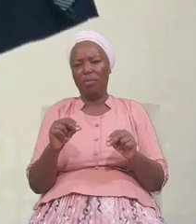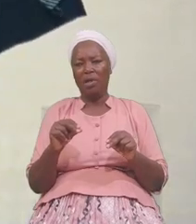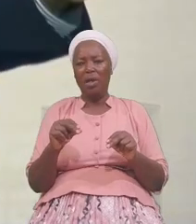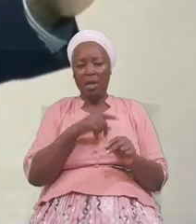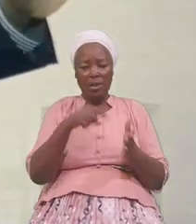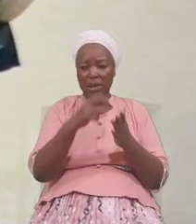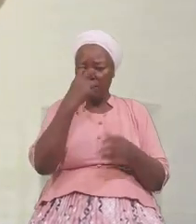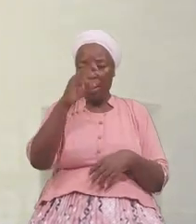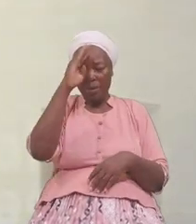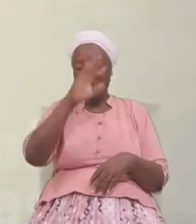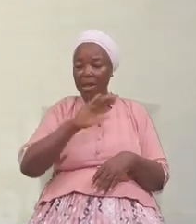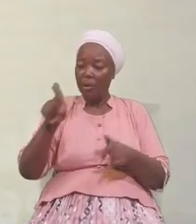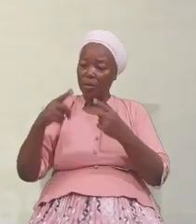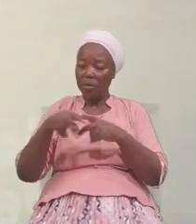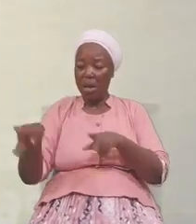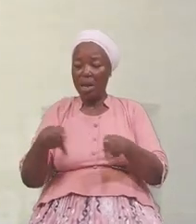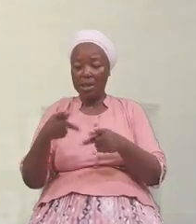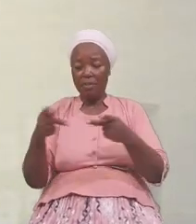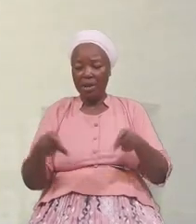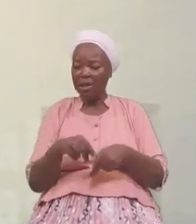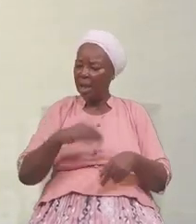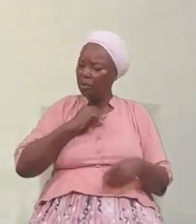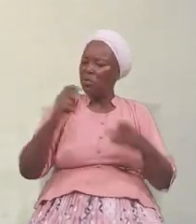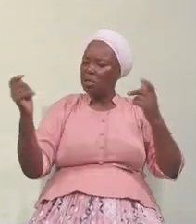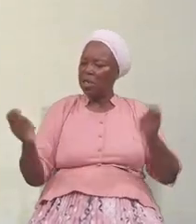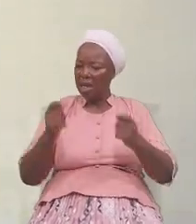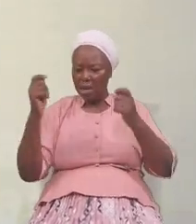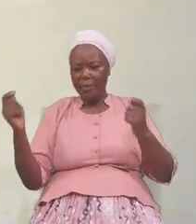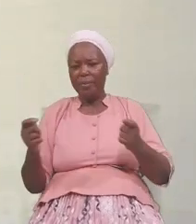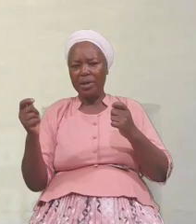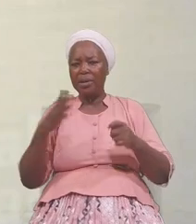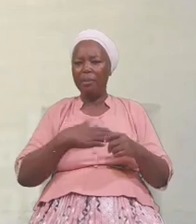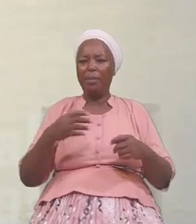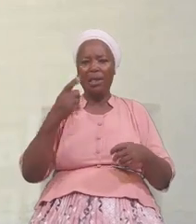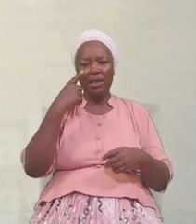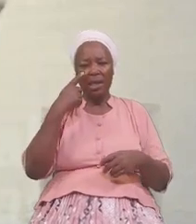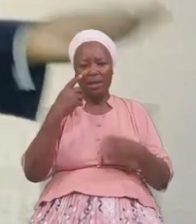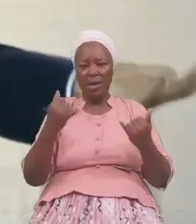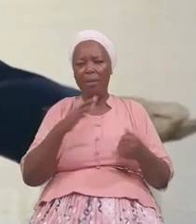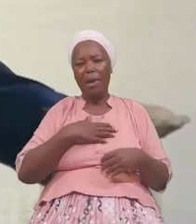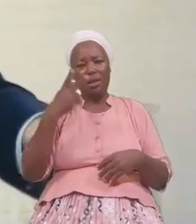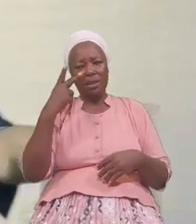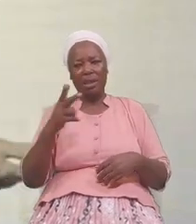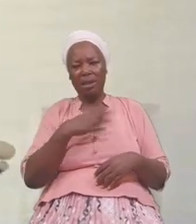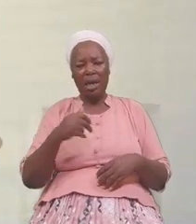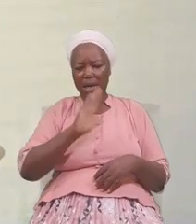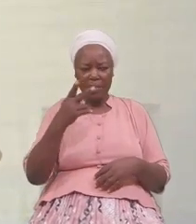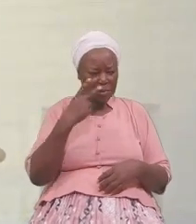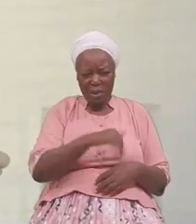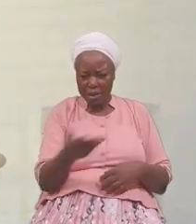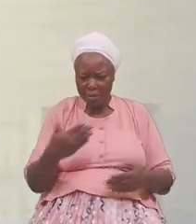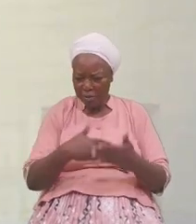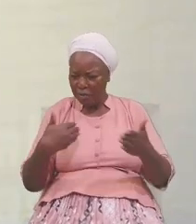to a dancing hall. I need to celebrate my sight. I never saw anything